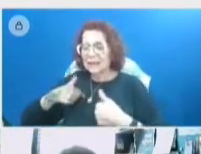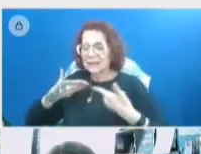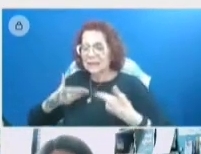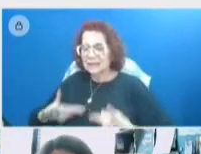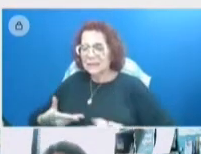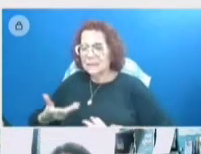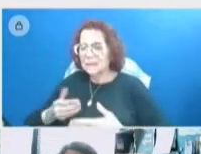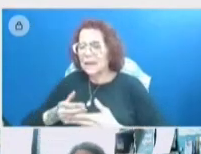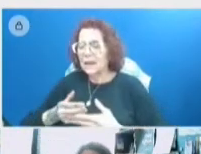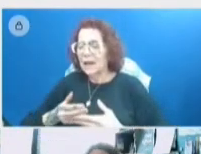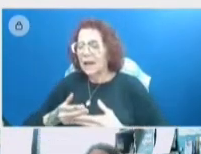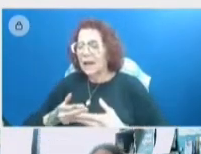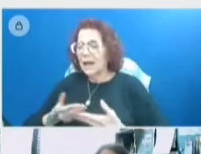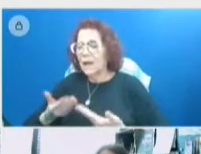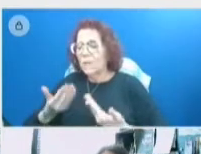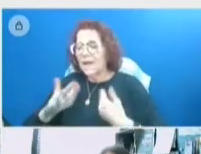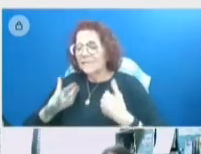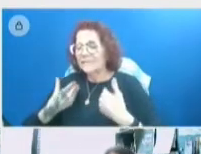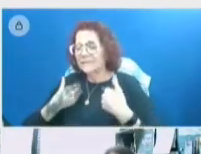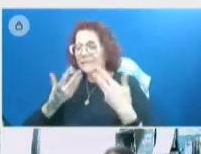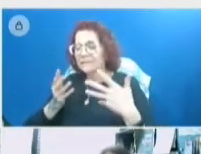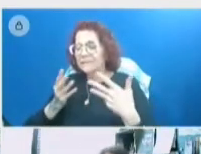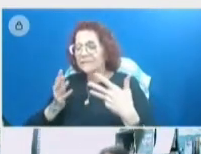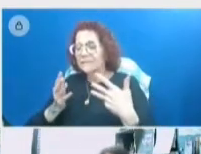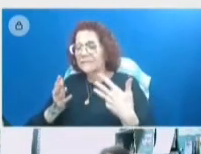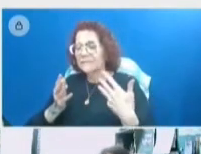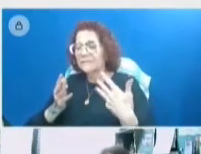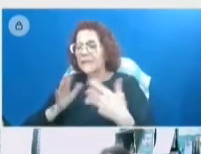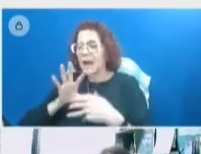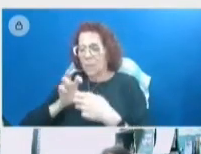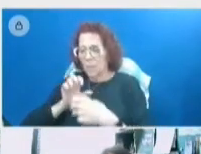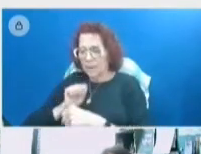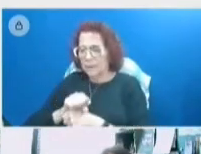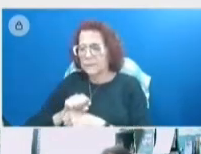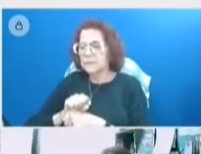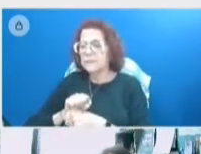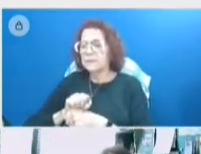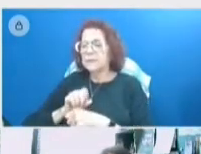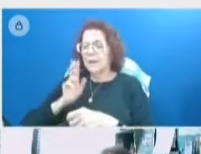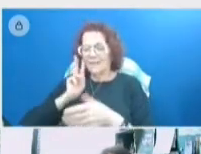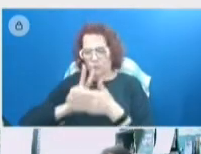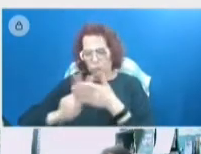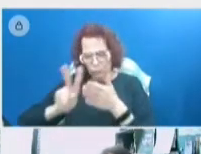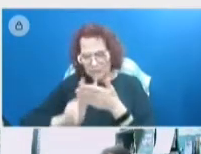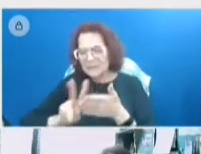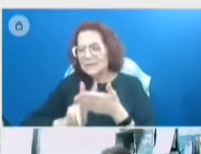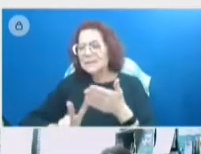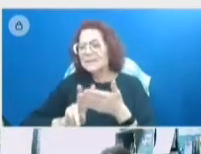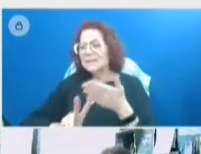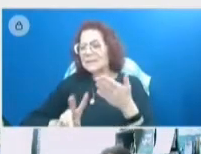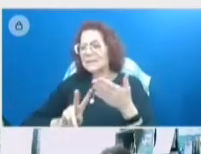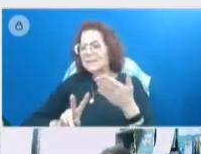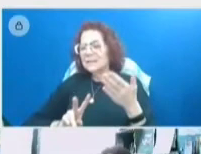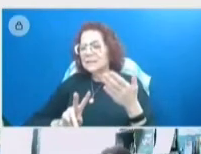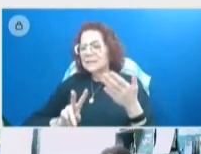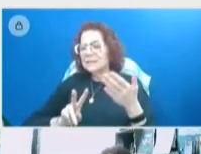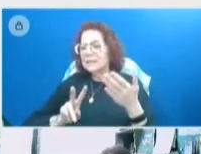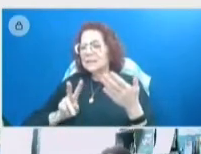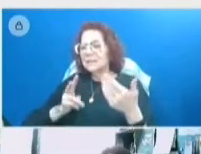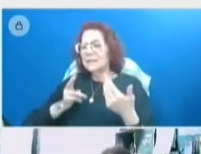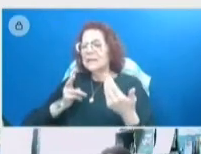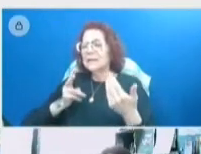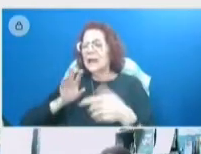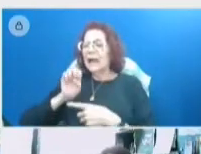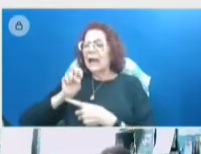open appointment for every other week for enforcement. Risa had refused to come to the appointment,